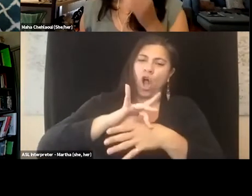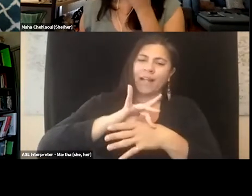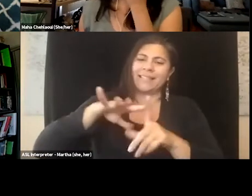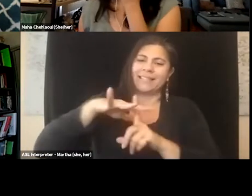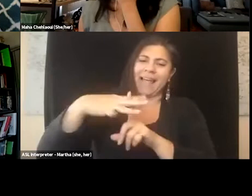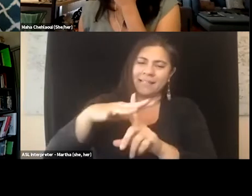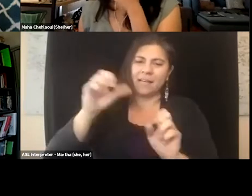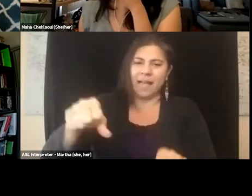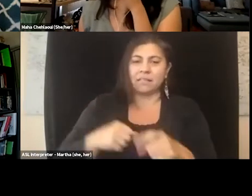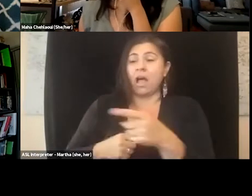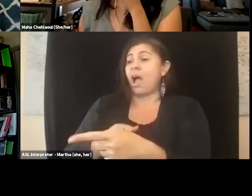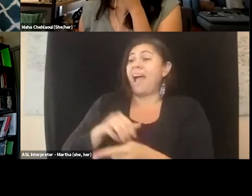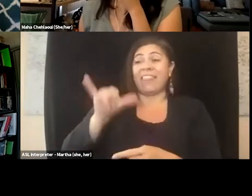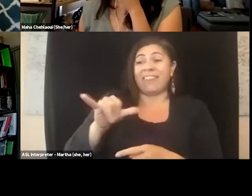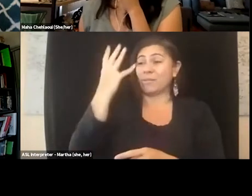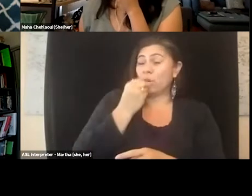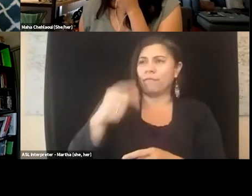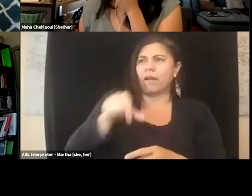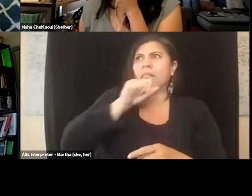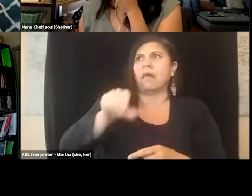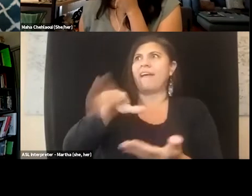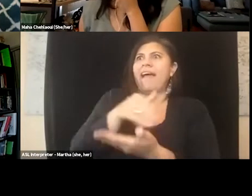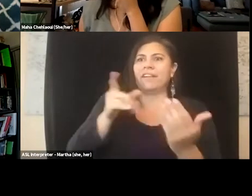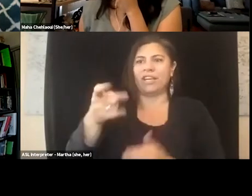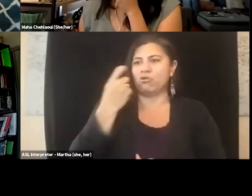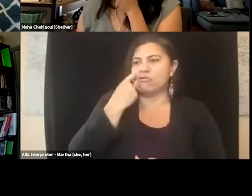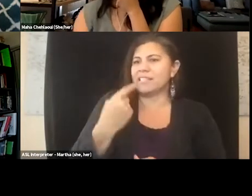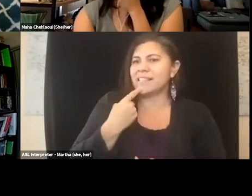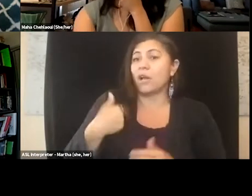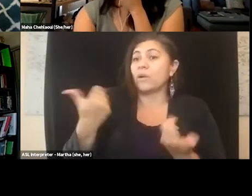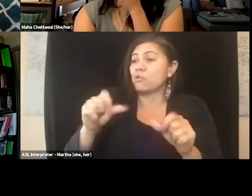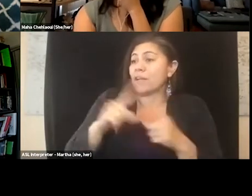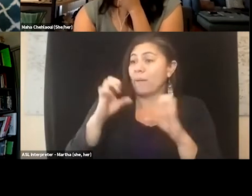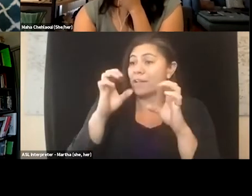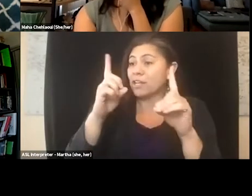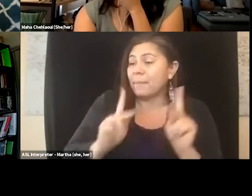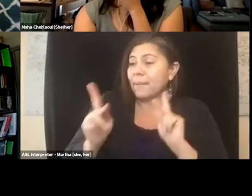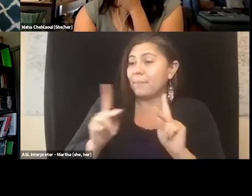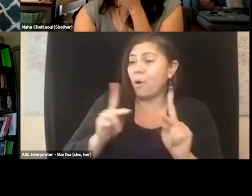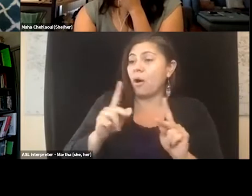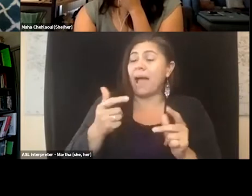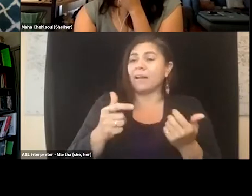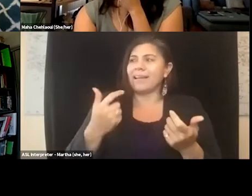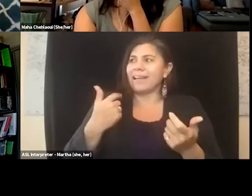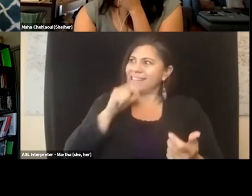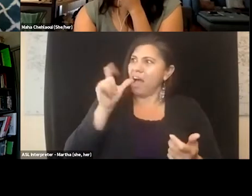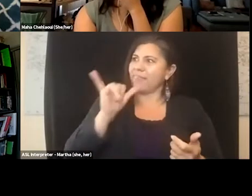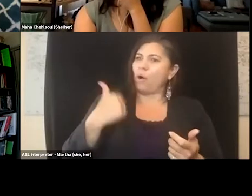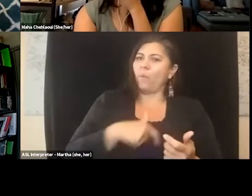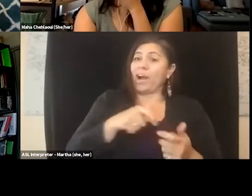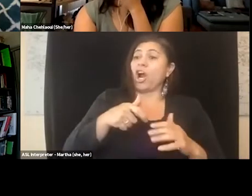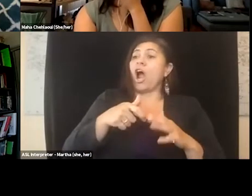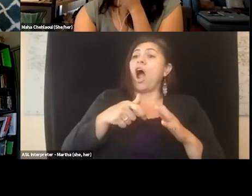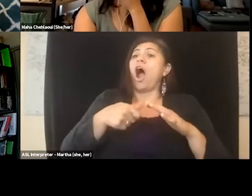I love every point you made. And I wanna say that something that we talk about that we try to educate people and say is that it's not that we're underrepresented in Hollywood.